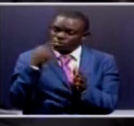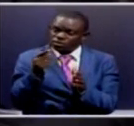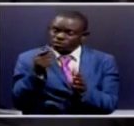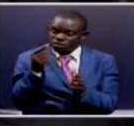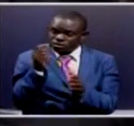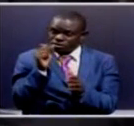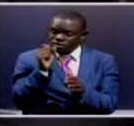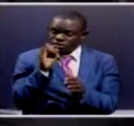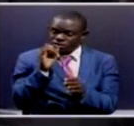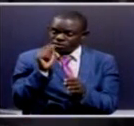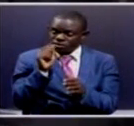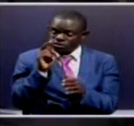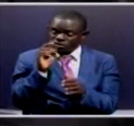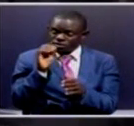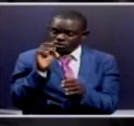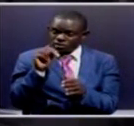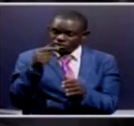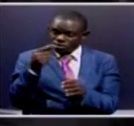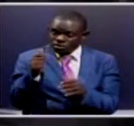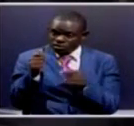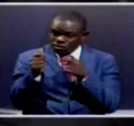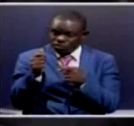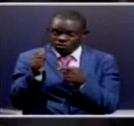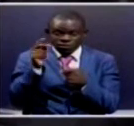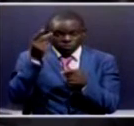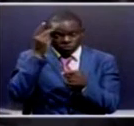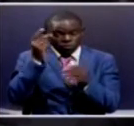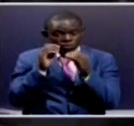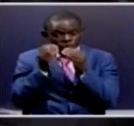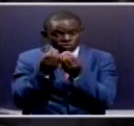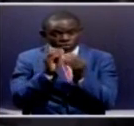other stakeholders. So we, the people of Zambia,